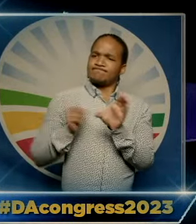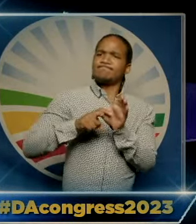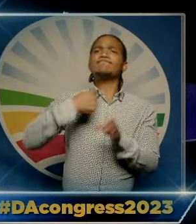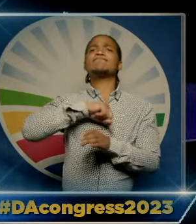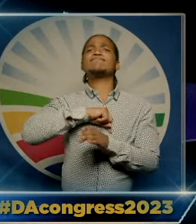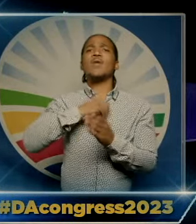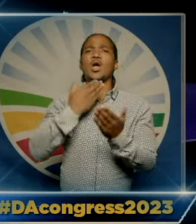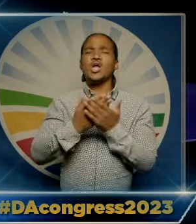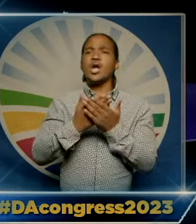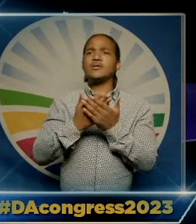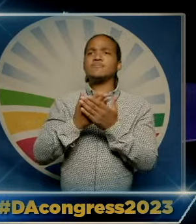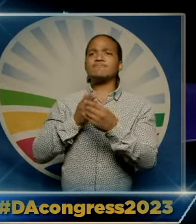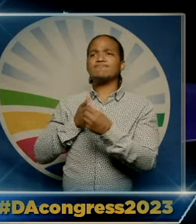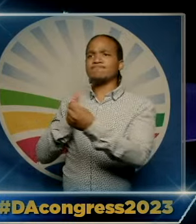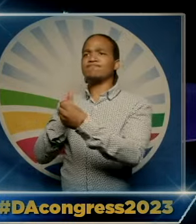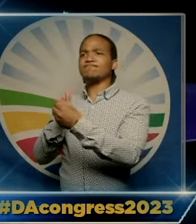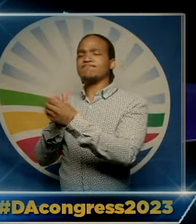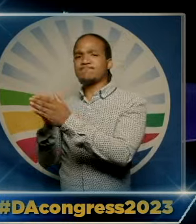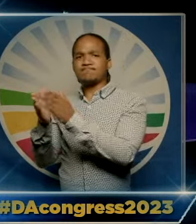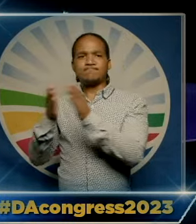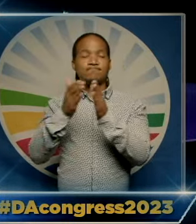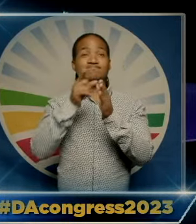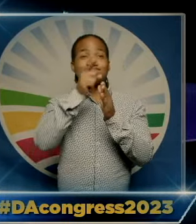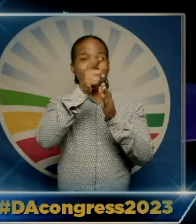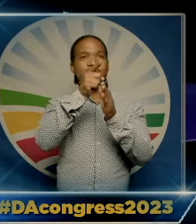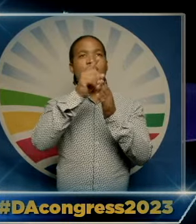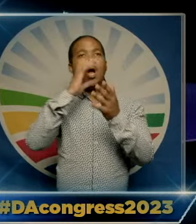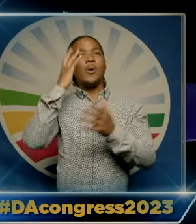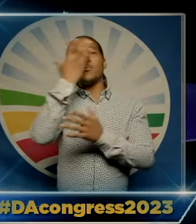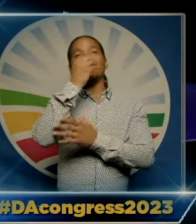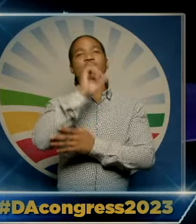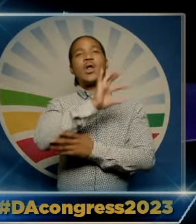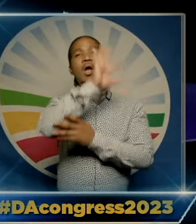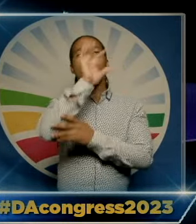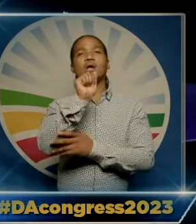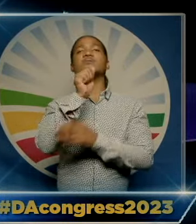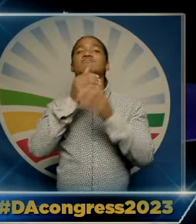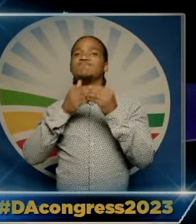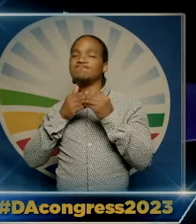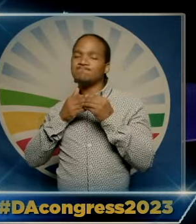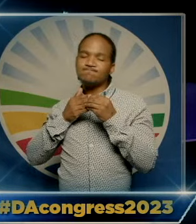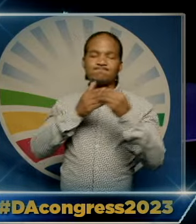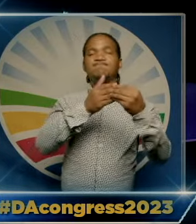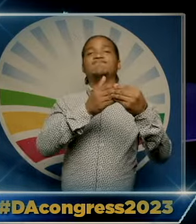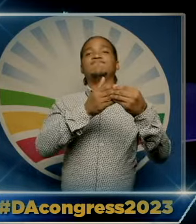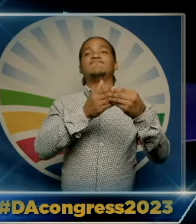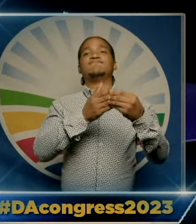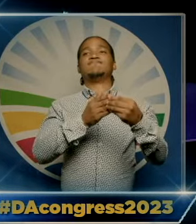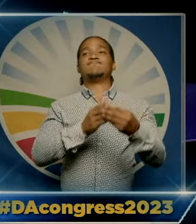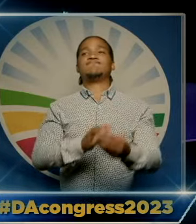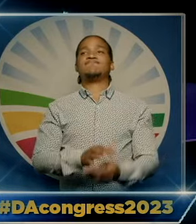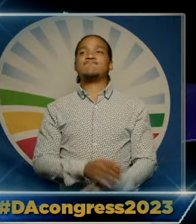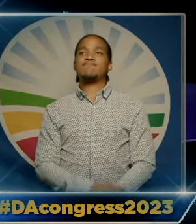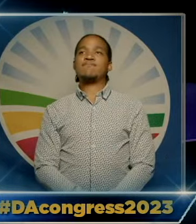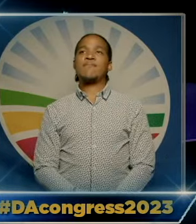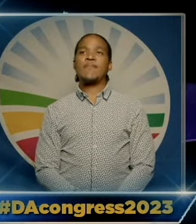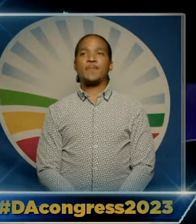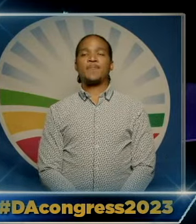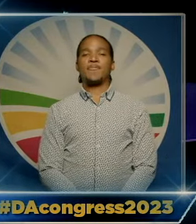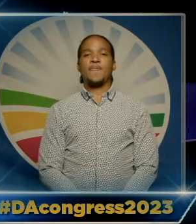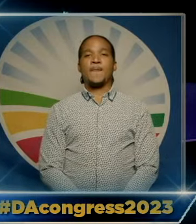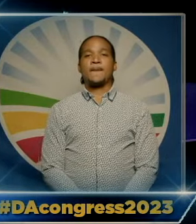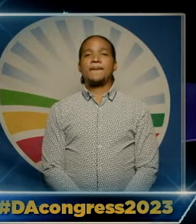direction of our beautiful country, South Africa. Maak daar die keuse vandag, want hierdie is 'n oproep